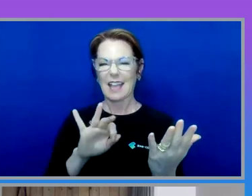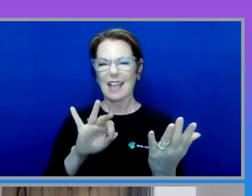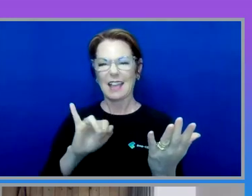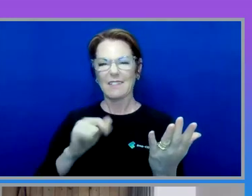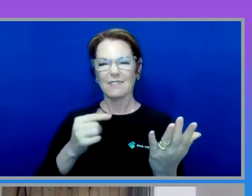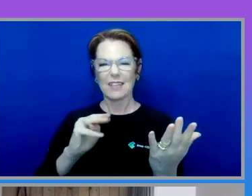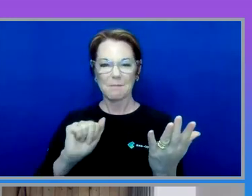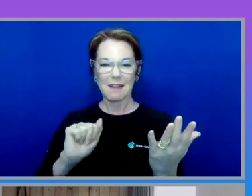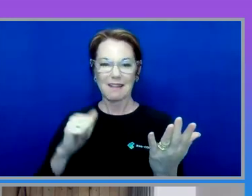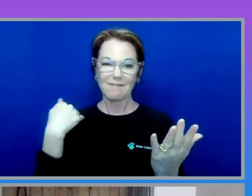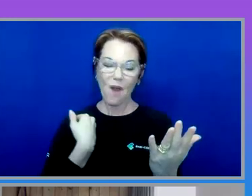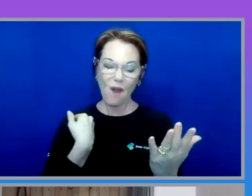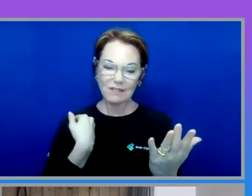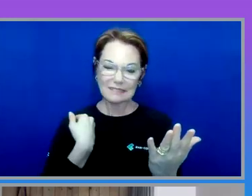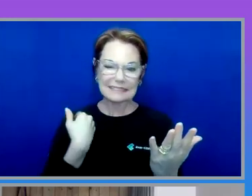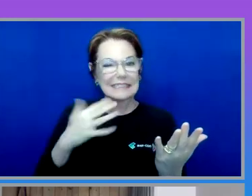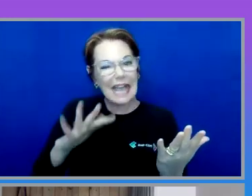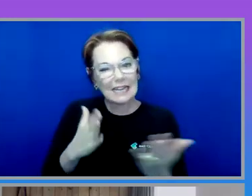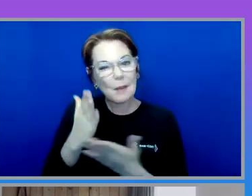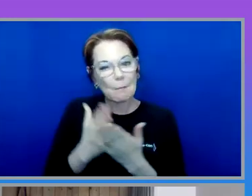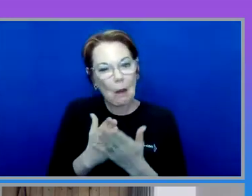only mostly Figma's fault.